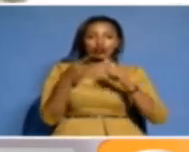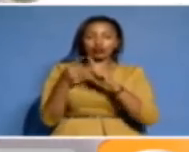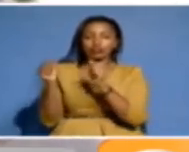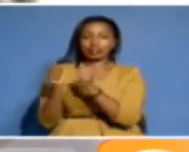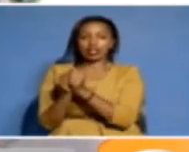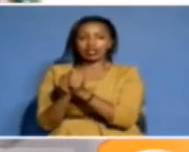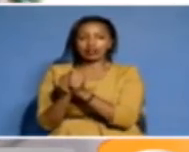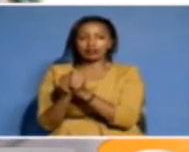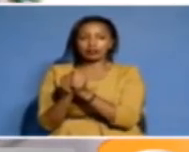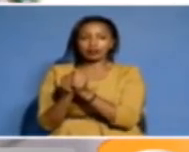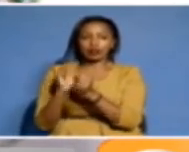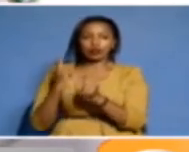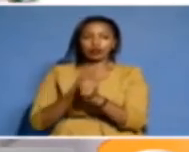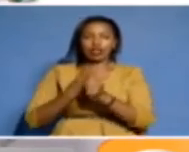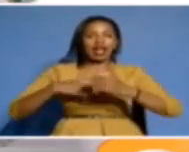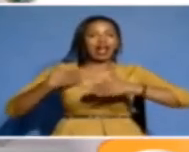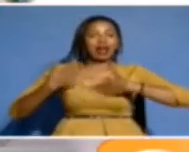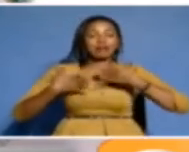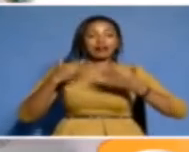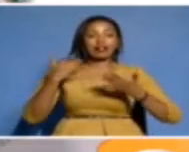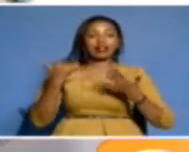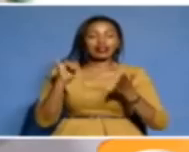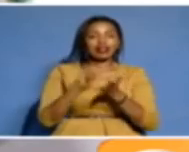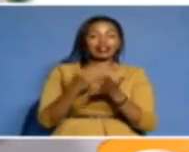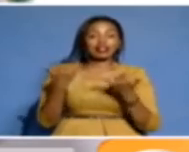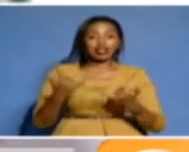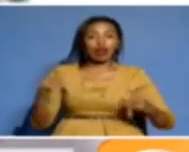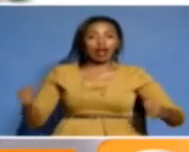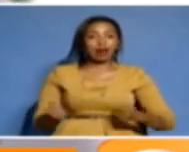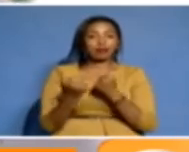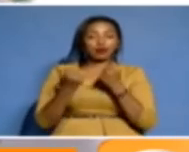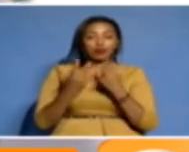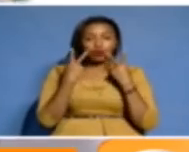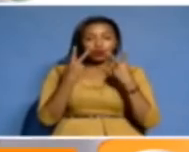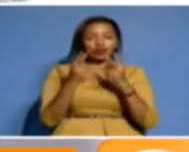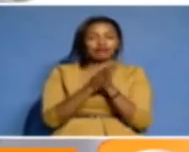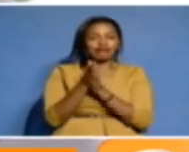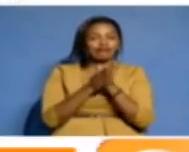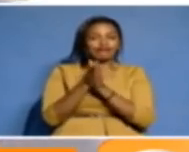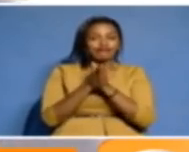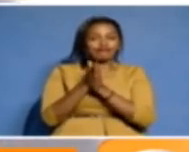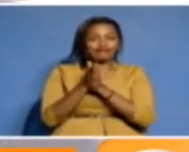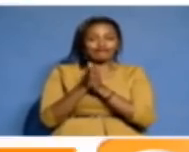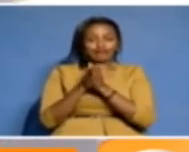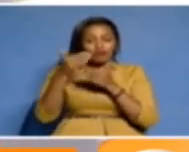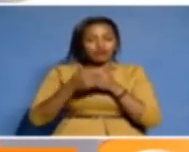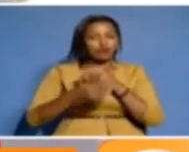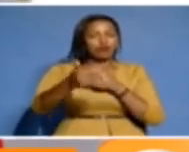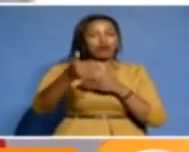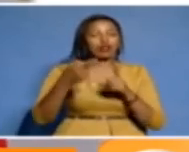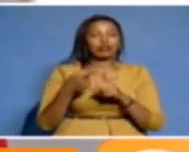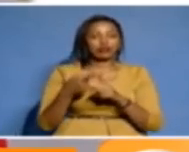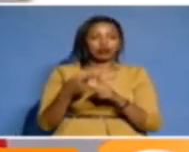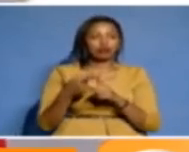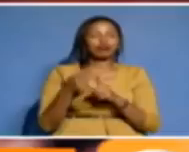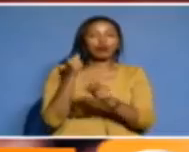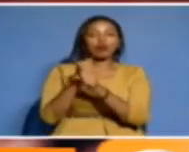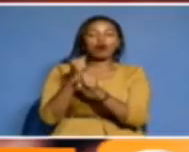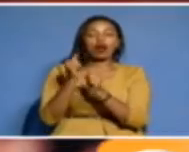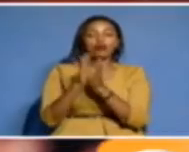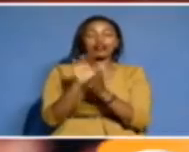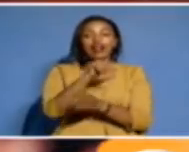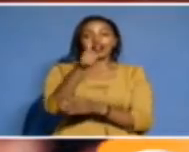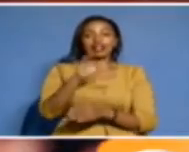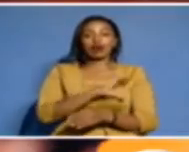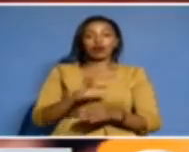and we are happy that it has now happened. We are looking forward. I am looking forward to working with the federal commissioners. For